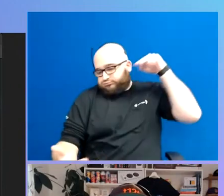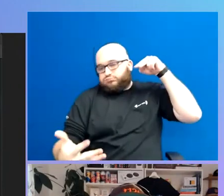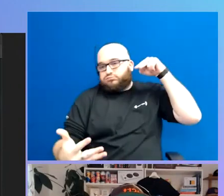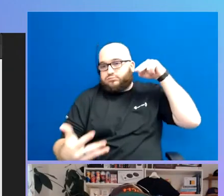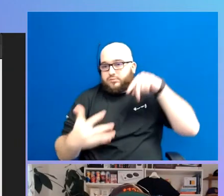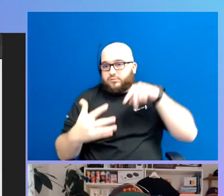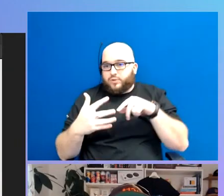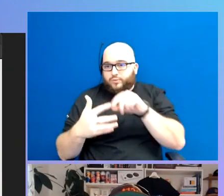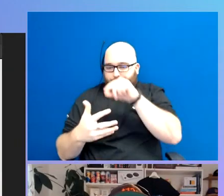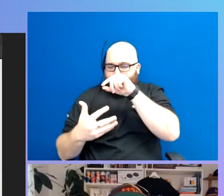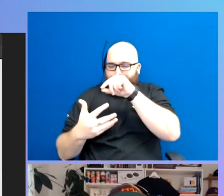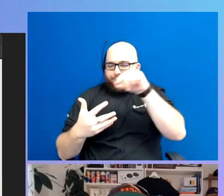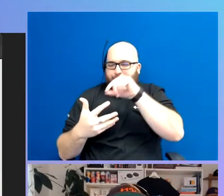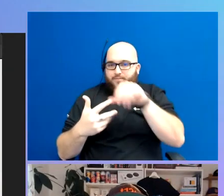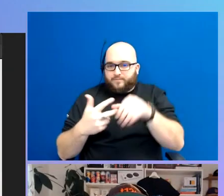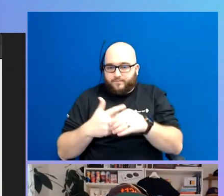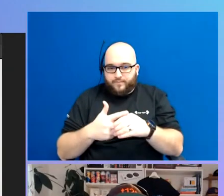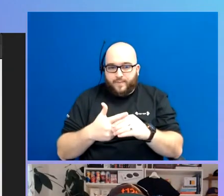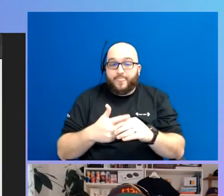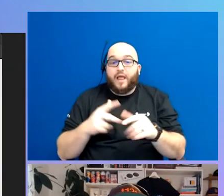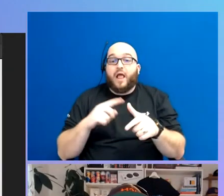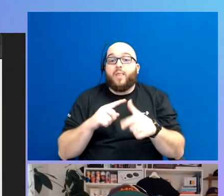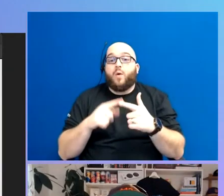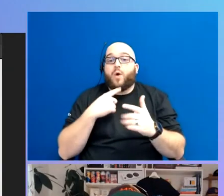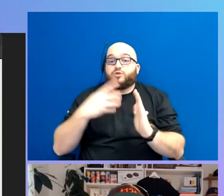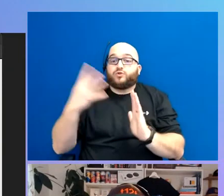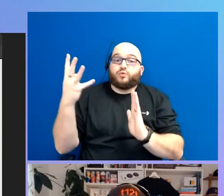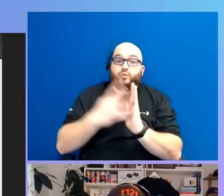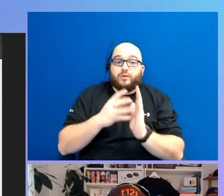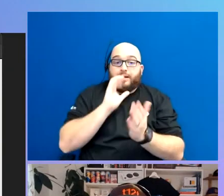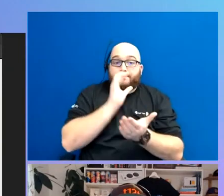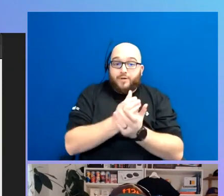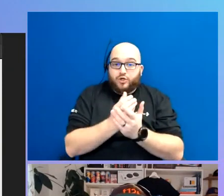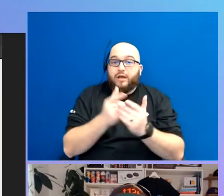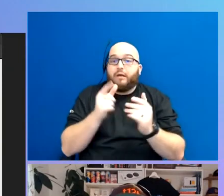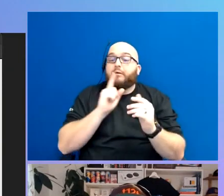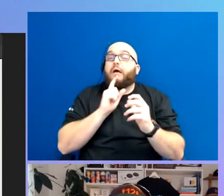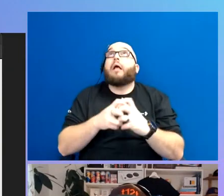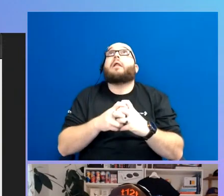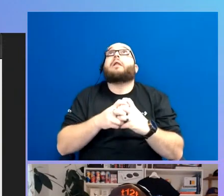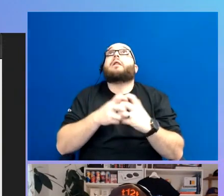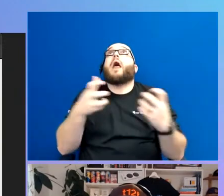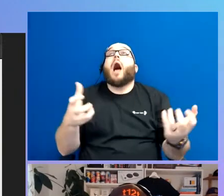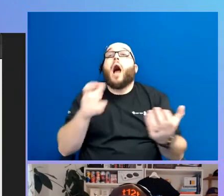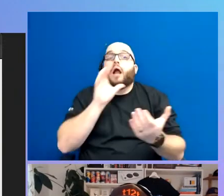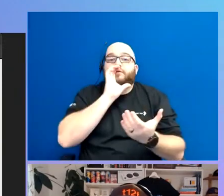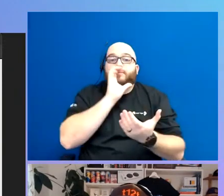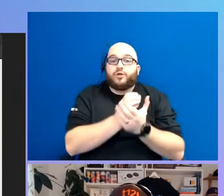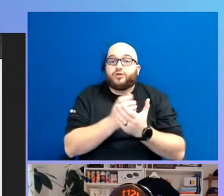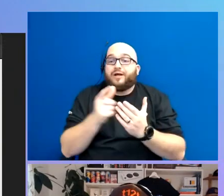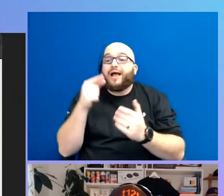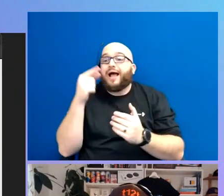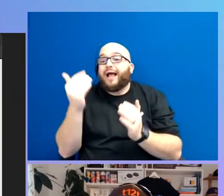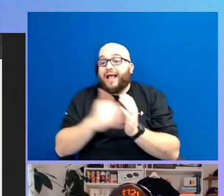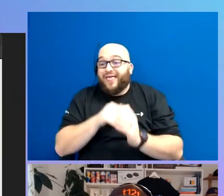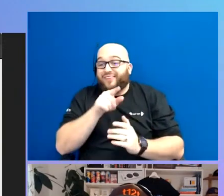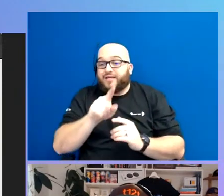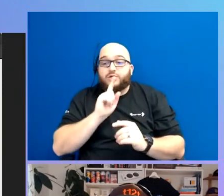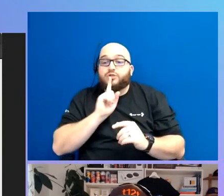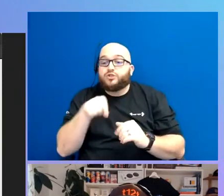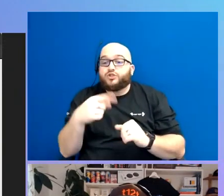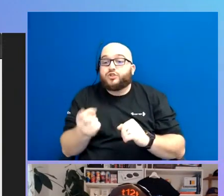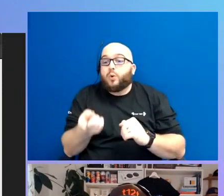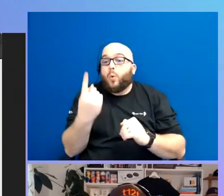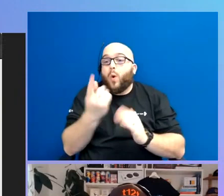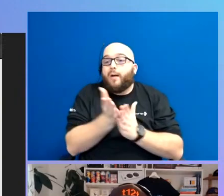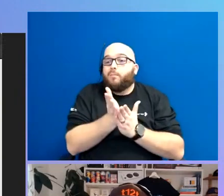control. And loading the images, it's a lot. This is just a section of it, and it's I